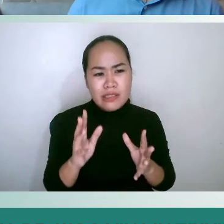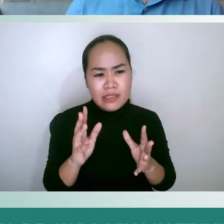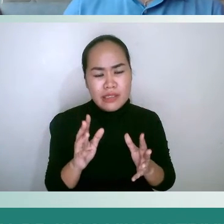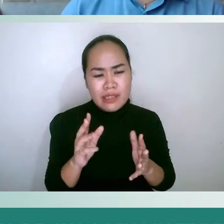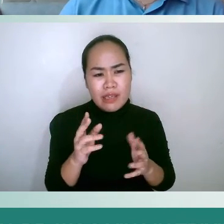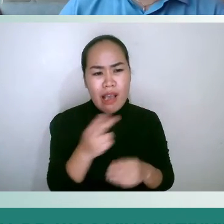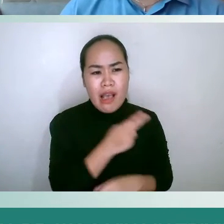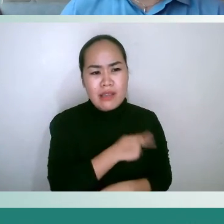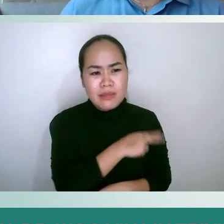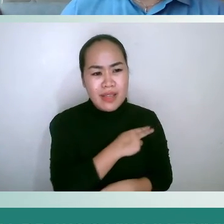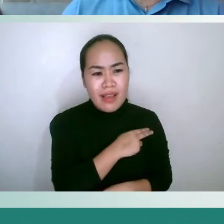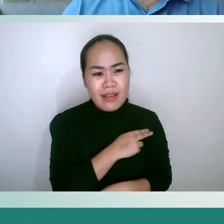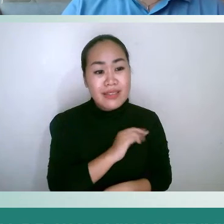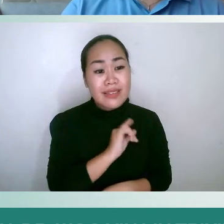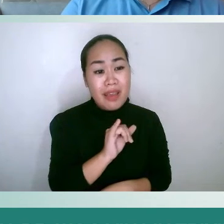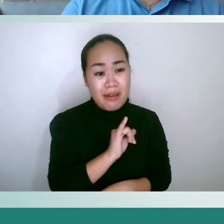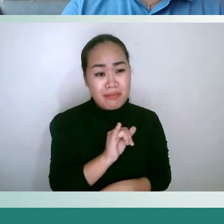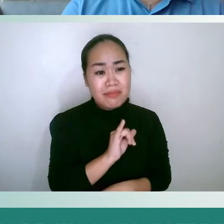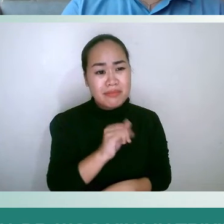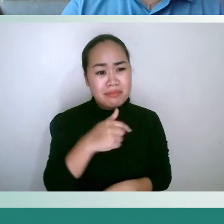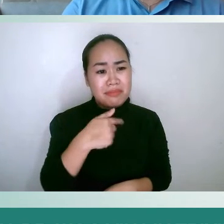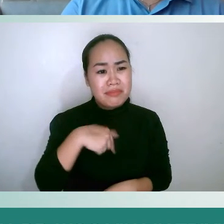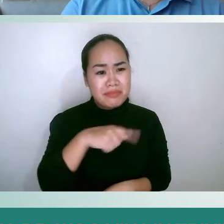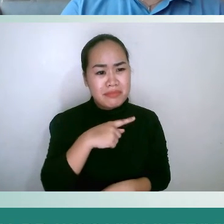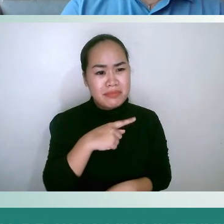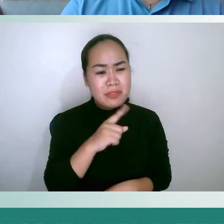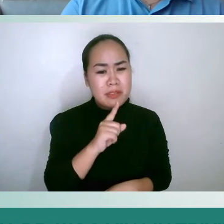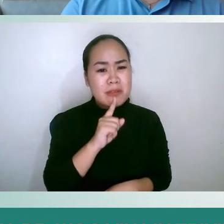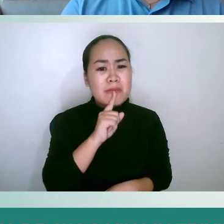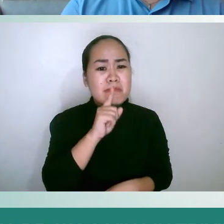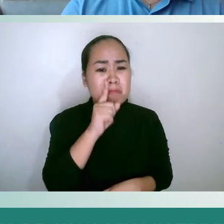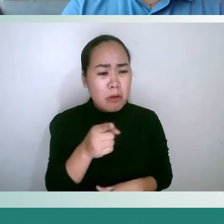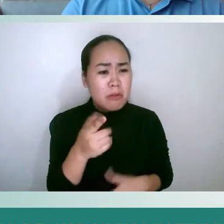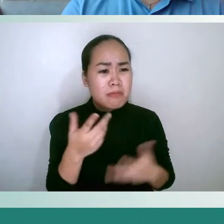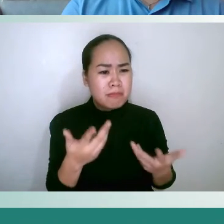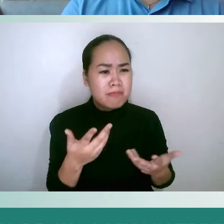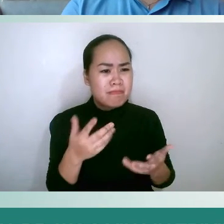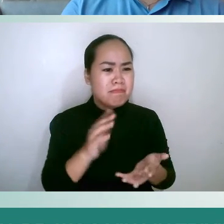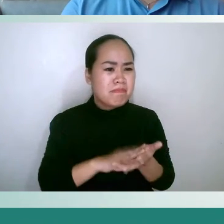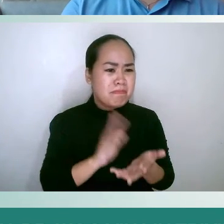of course, the cost will be very variable.